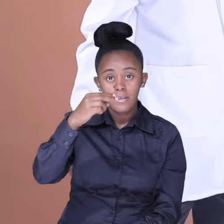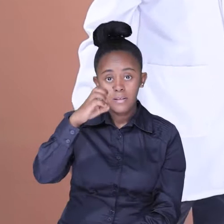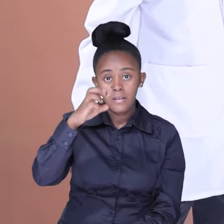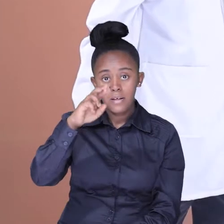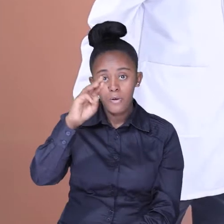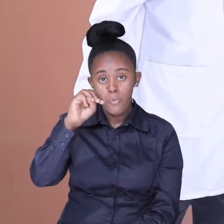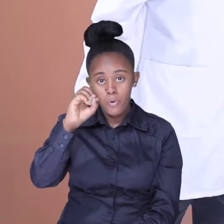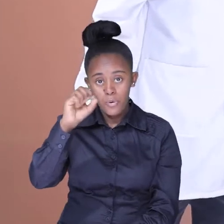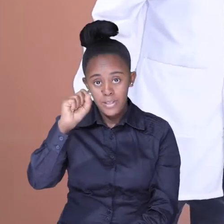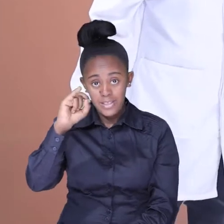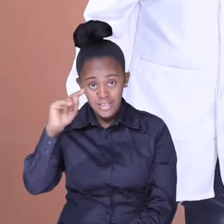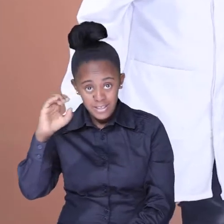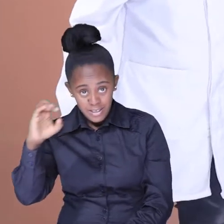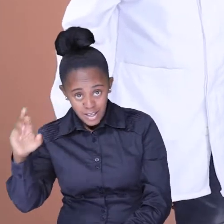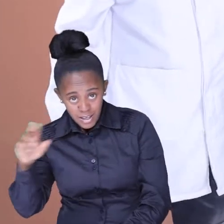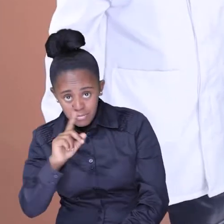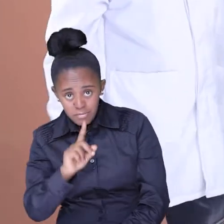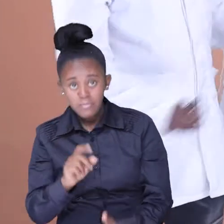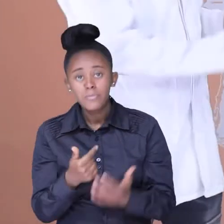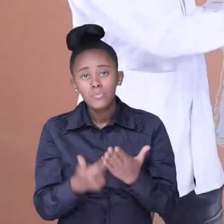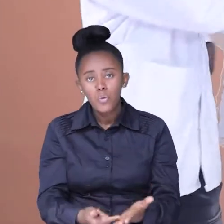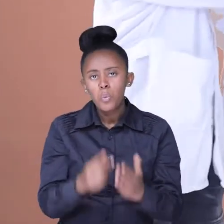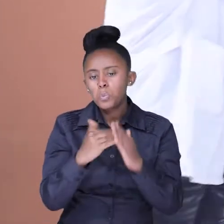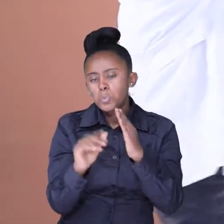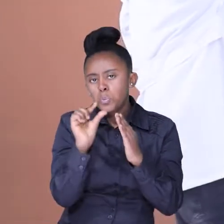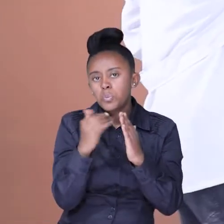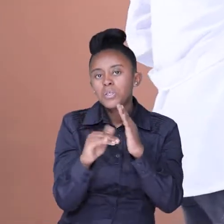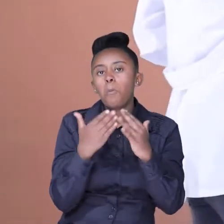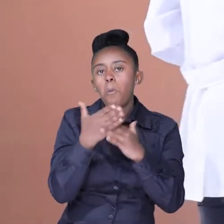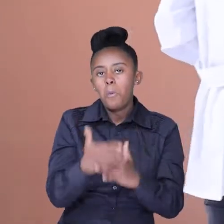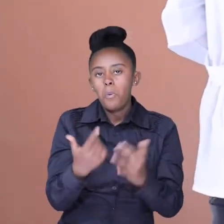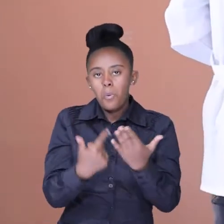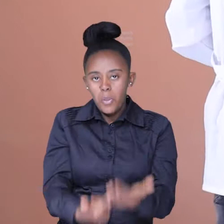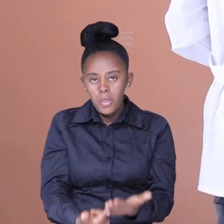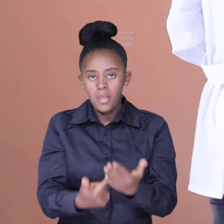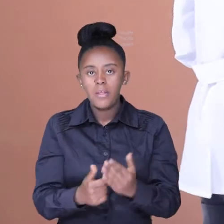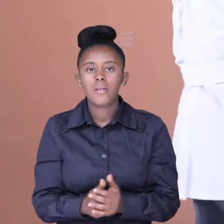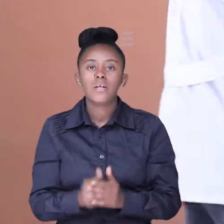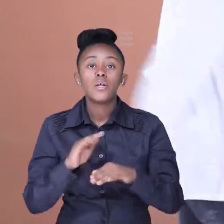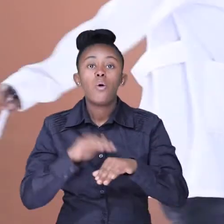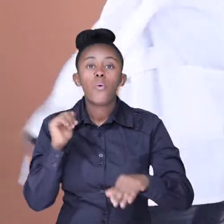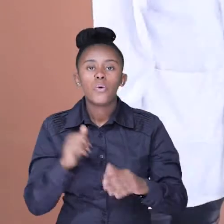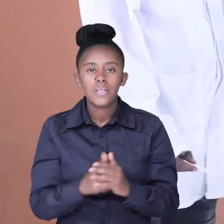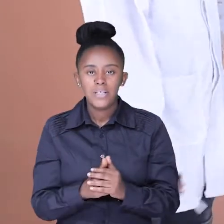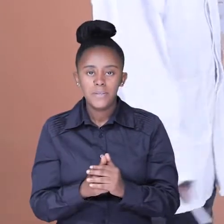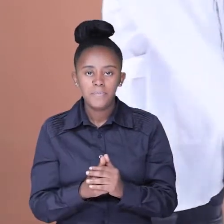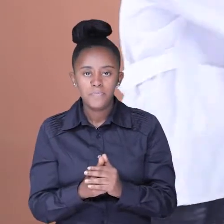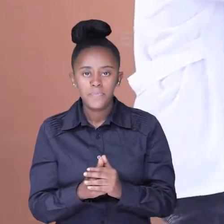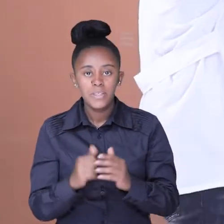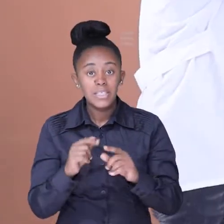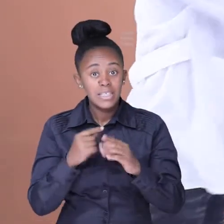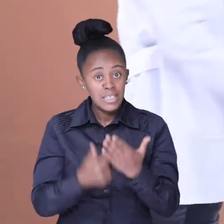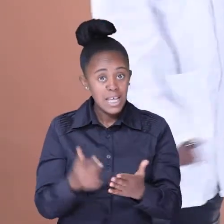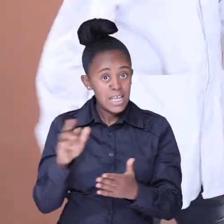of semiconductor for material that has high resistance in cold season. The